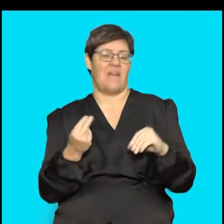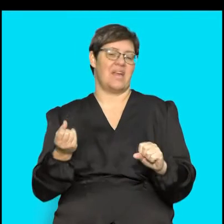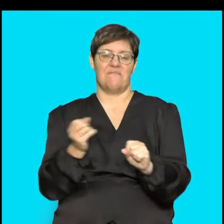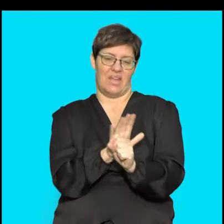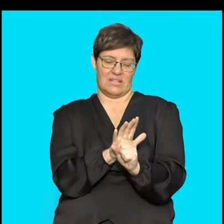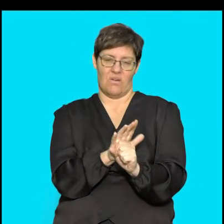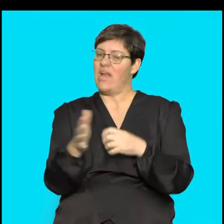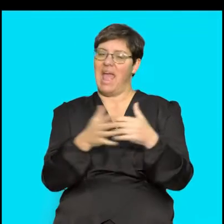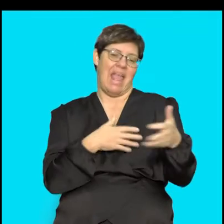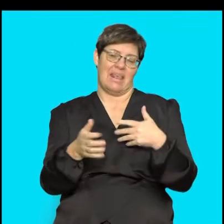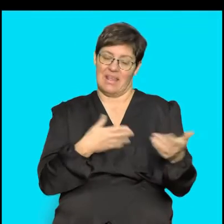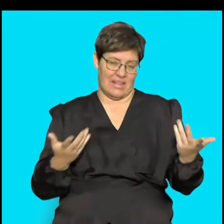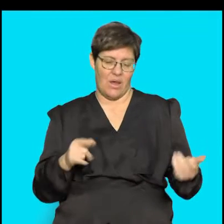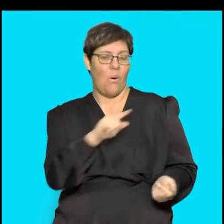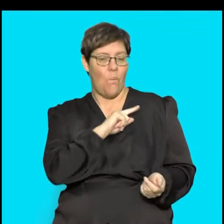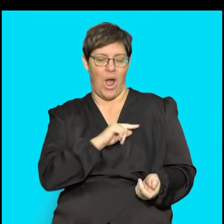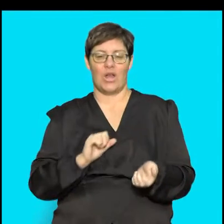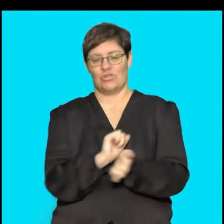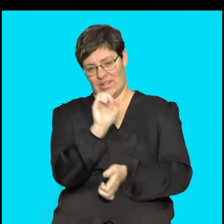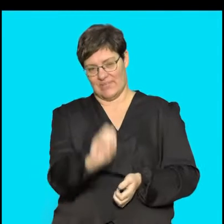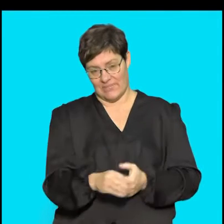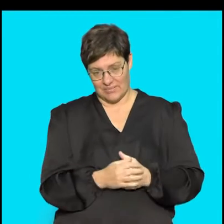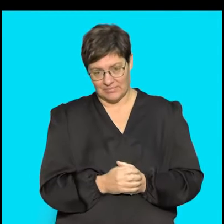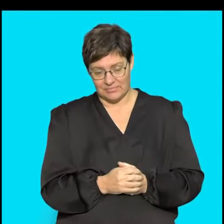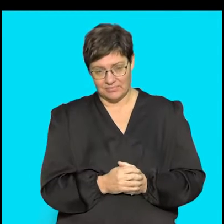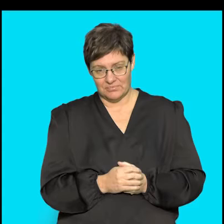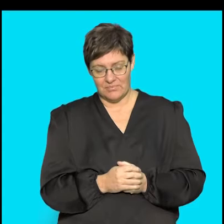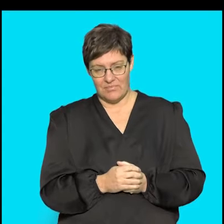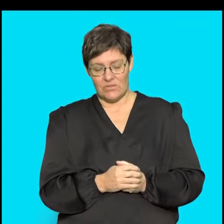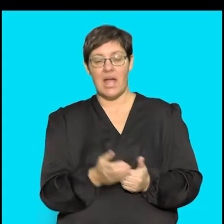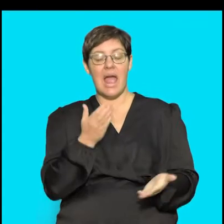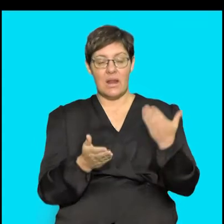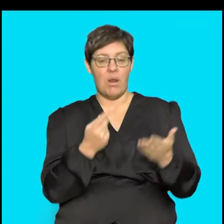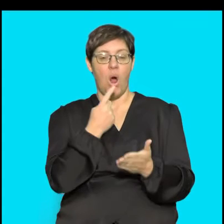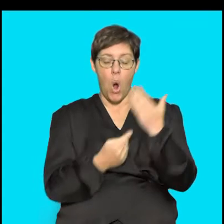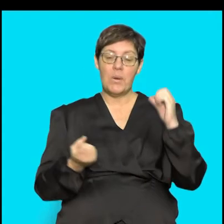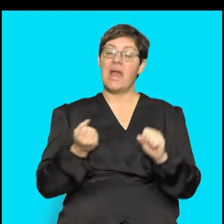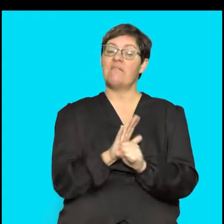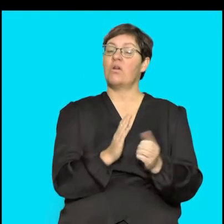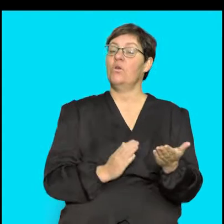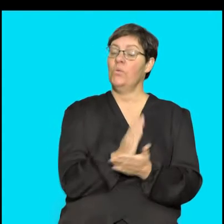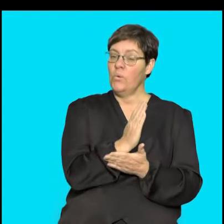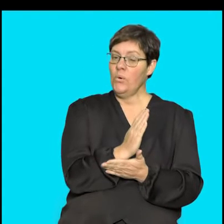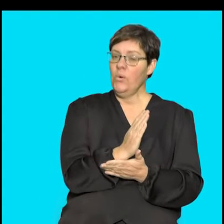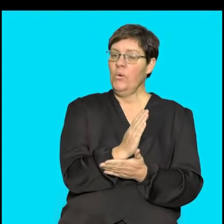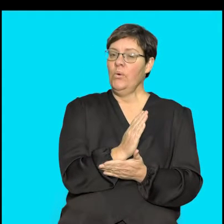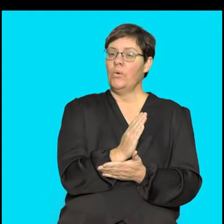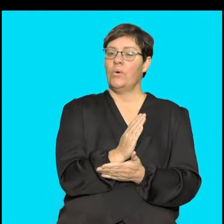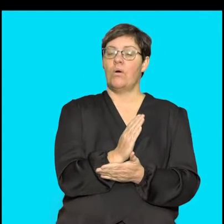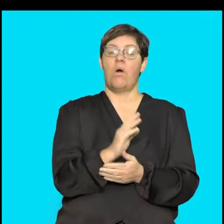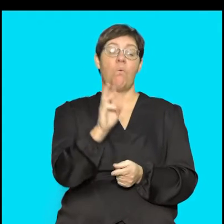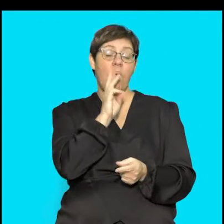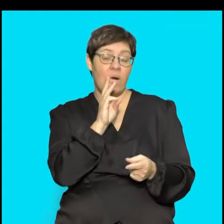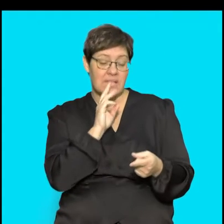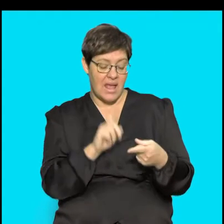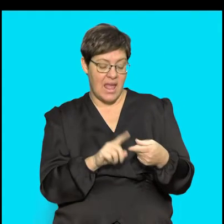an effect on anything for the equilibrium. So the equilibrium is only affected by